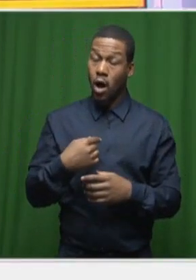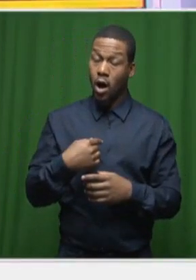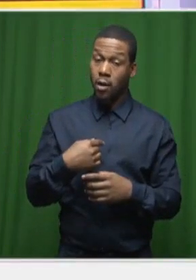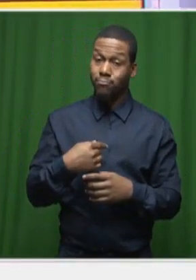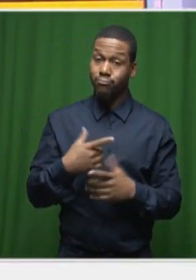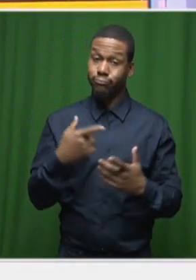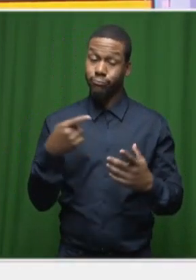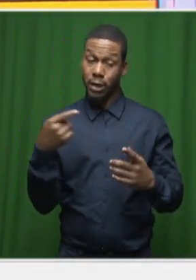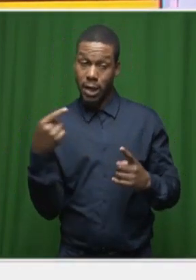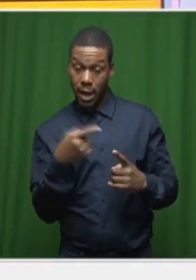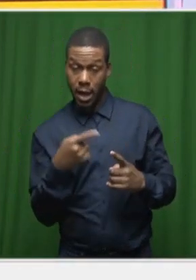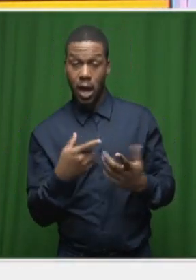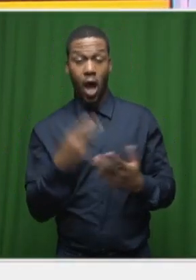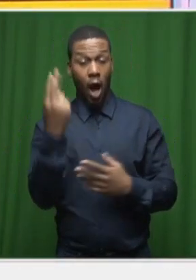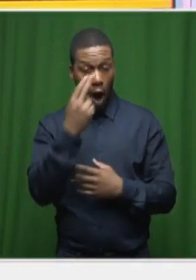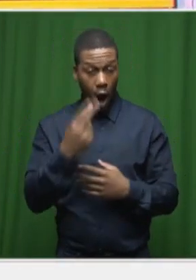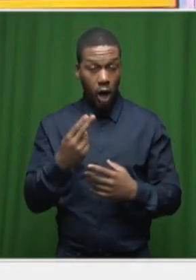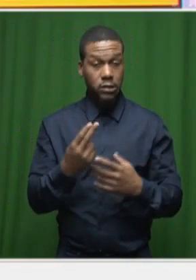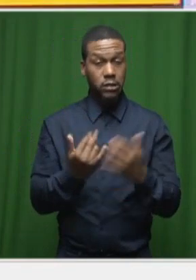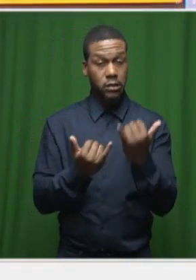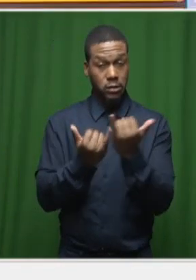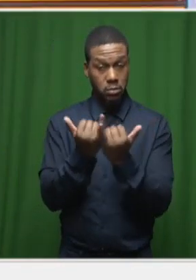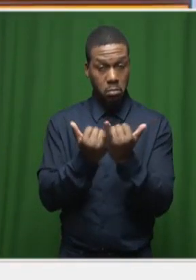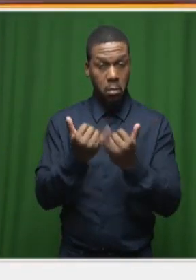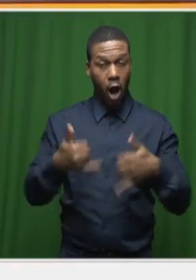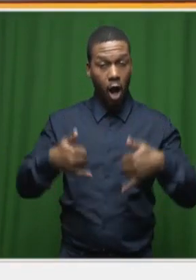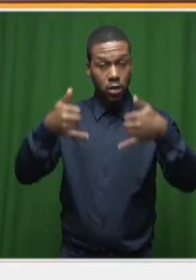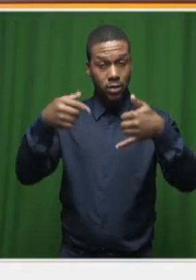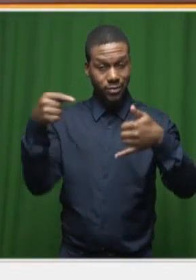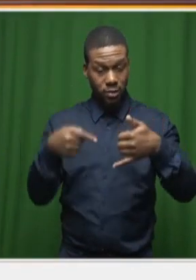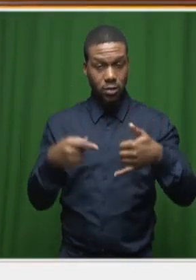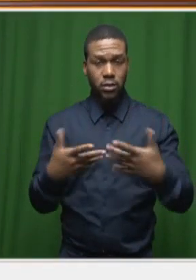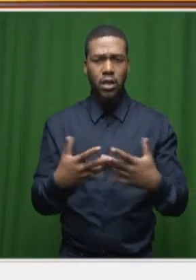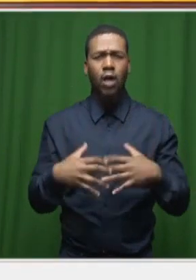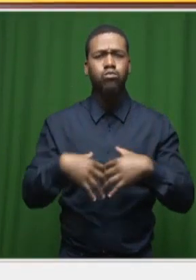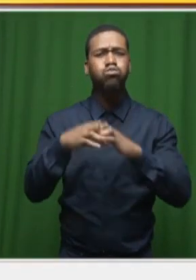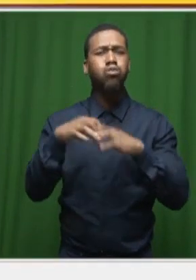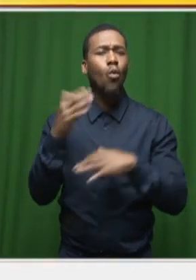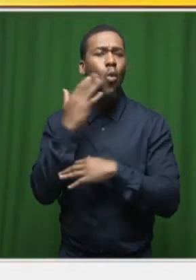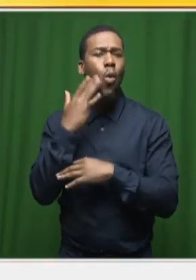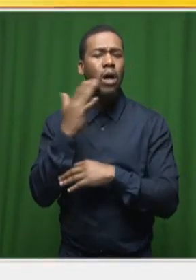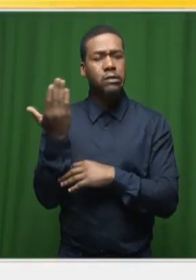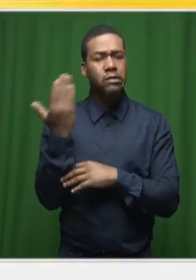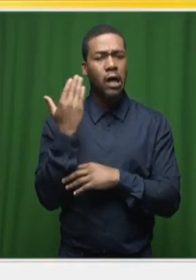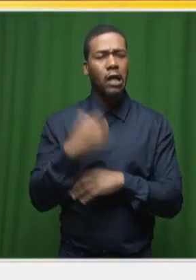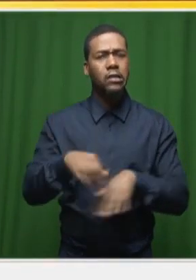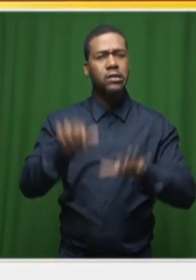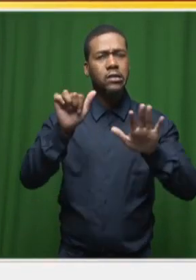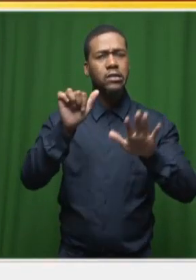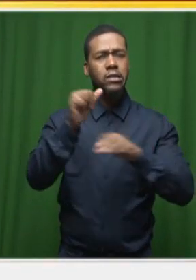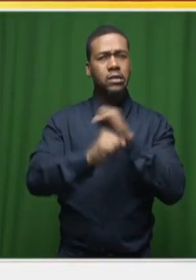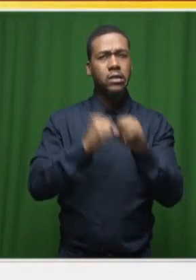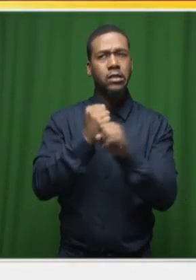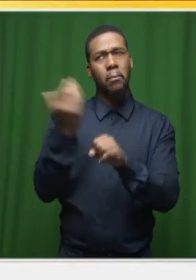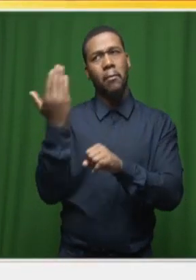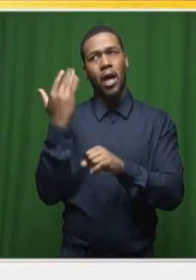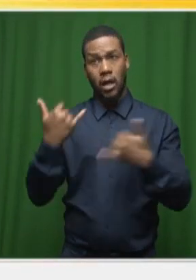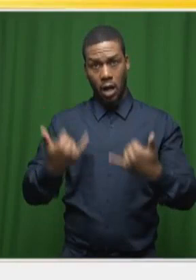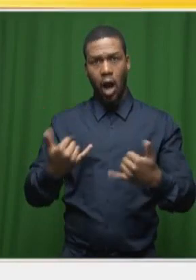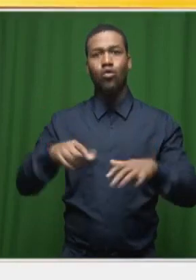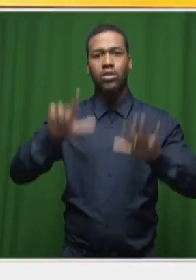was launched, I think, 6 years ago. So this is our 7th year, actually, not 6 years, 7th year. Okay.